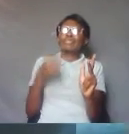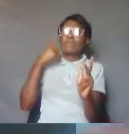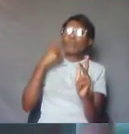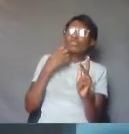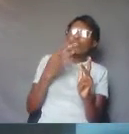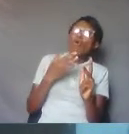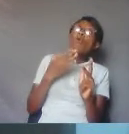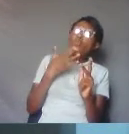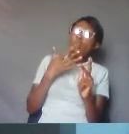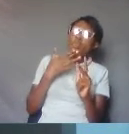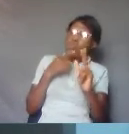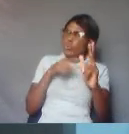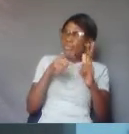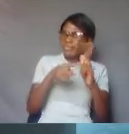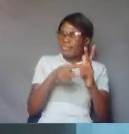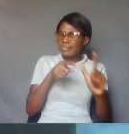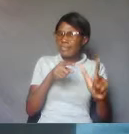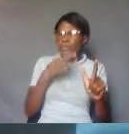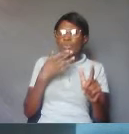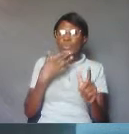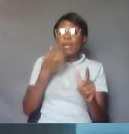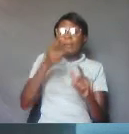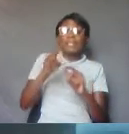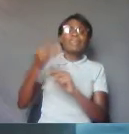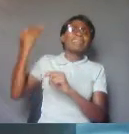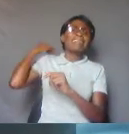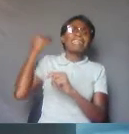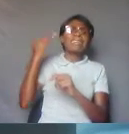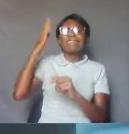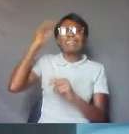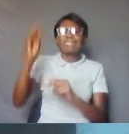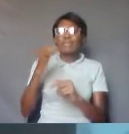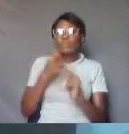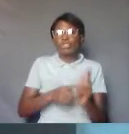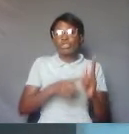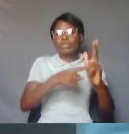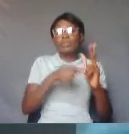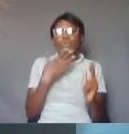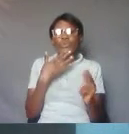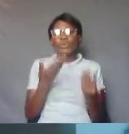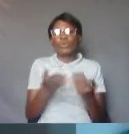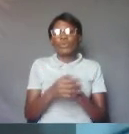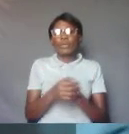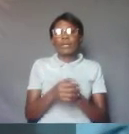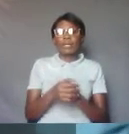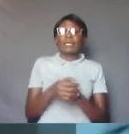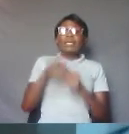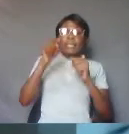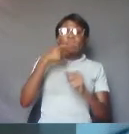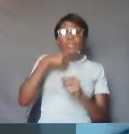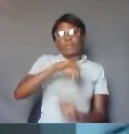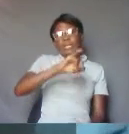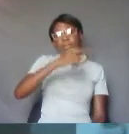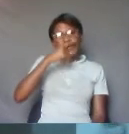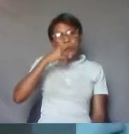not seeing or having knowledge is actually broken, because it's in community that people